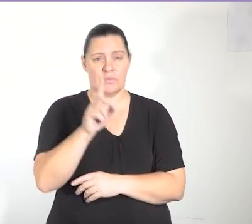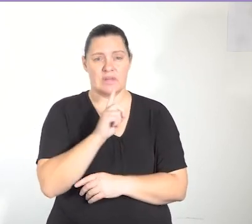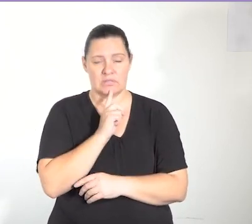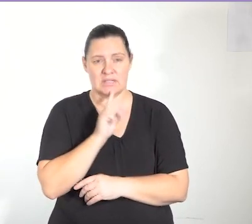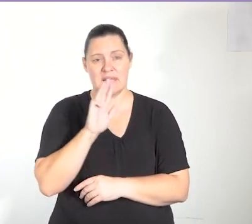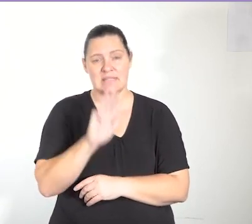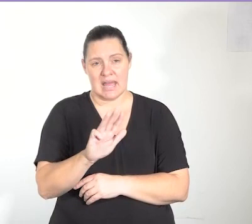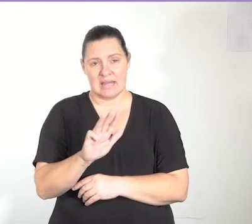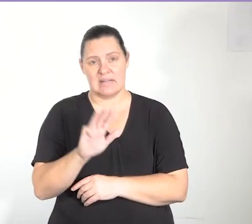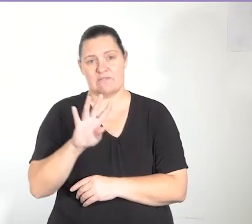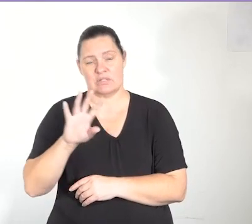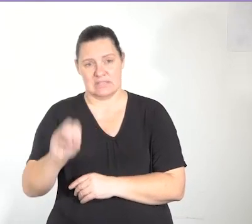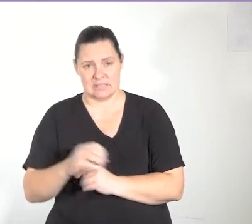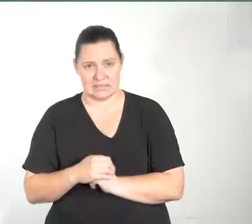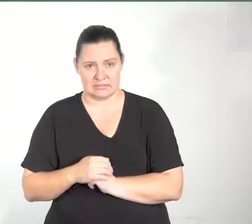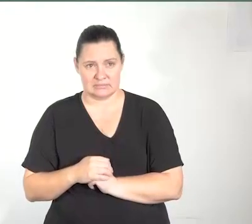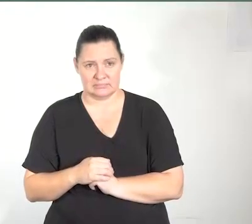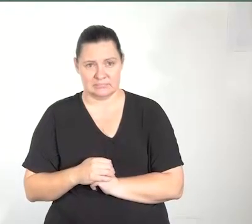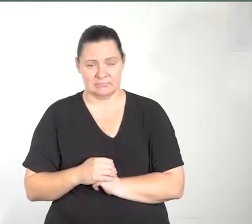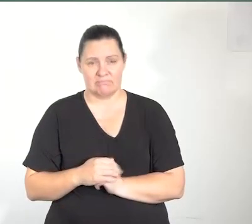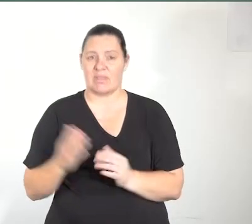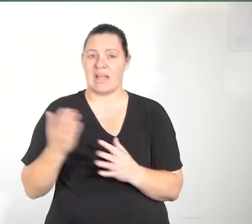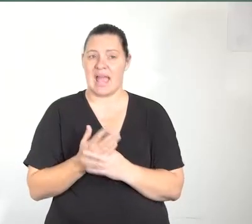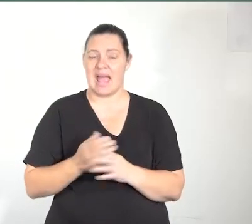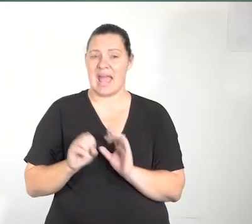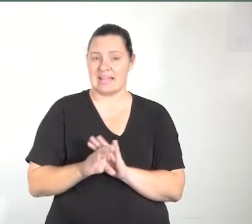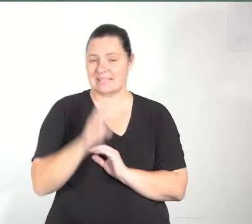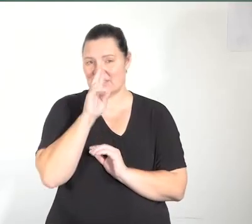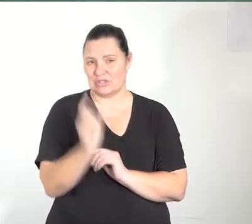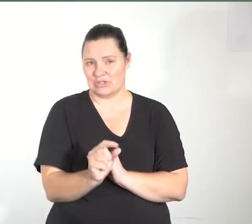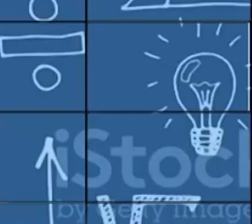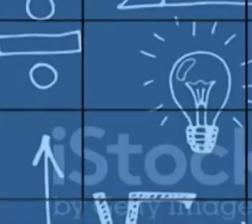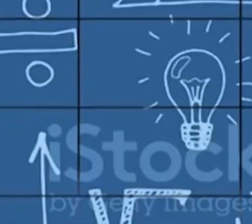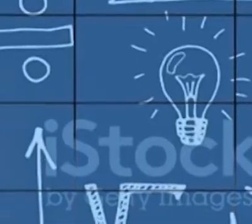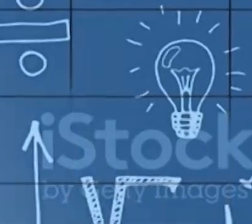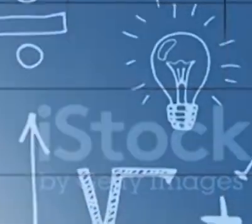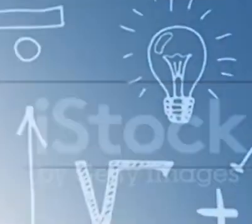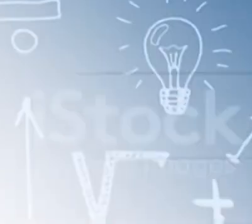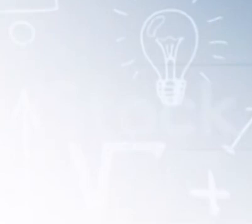2,940. Let's go to an ad break, and then we'll see you just now.